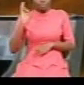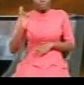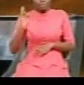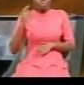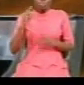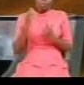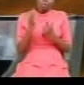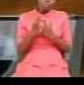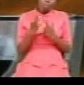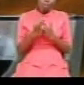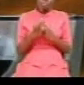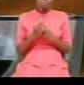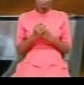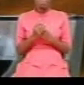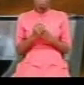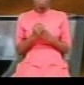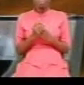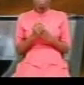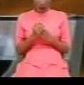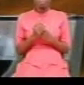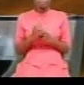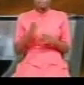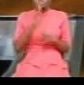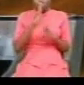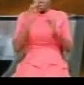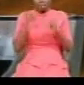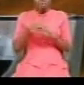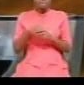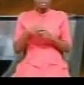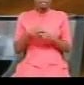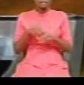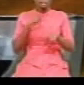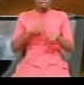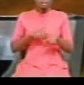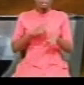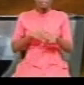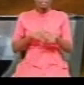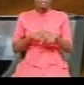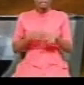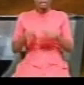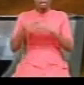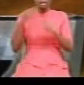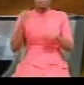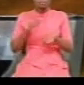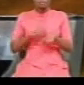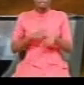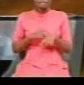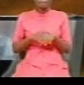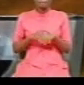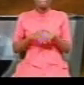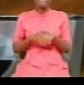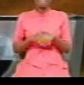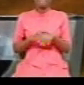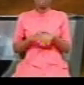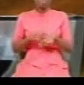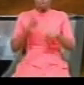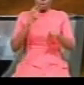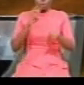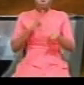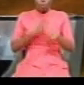the word. Be instant in season and out of season.